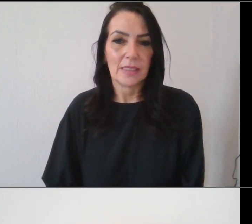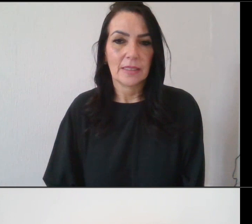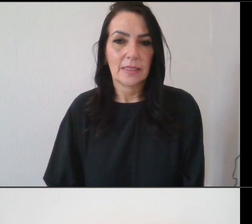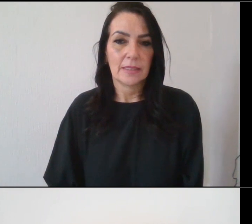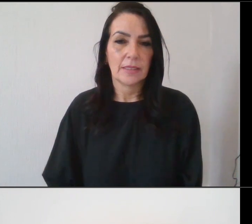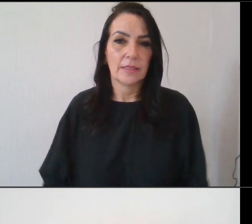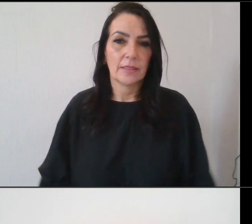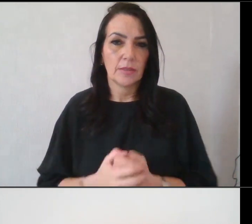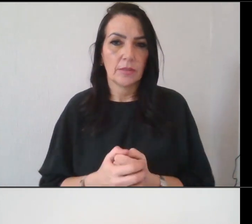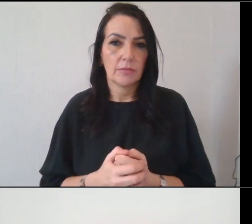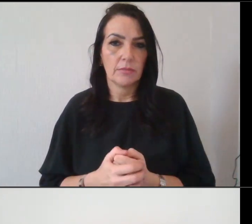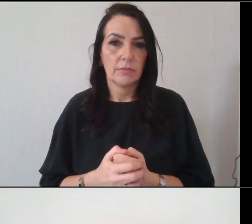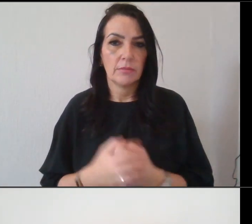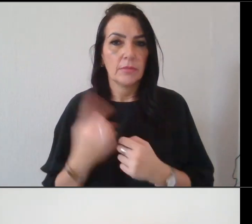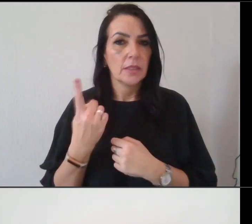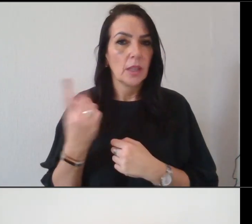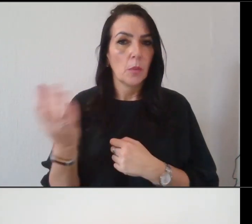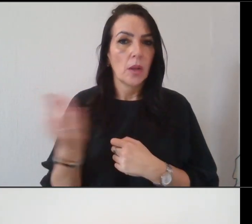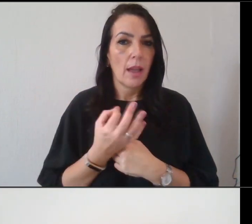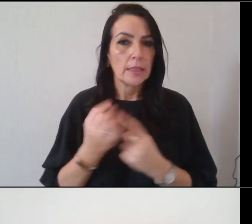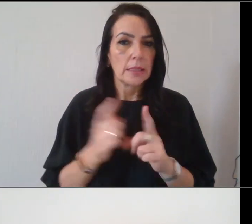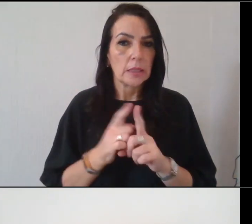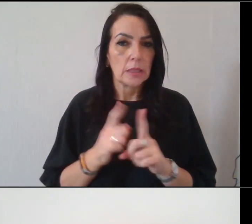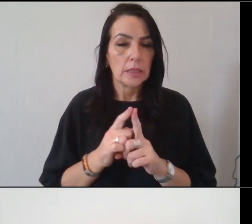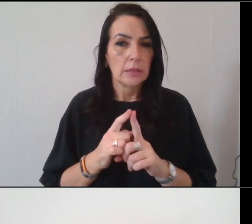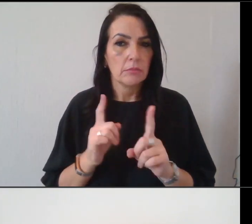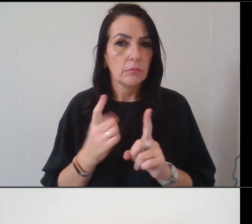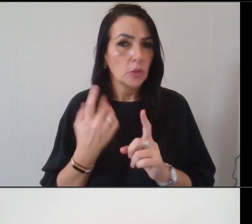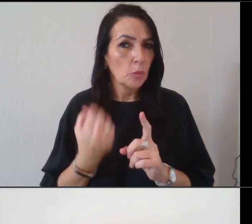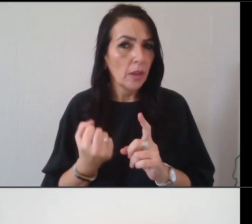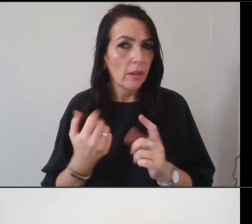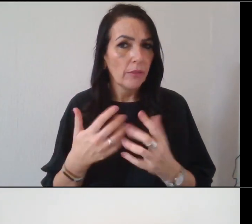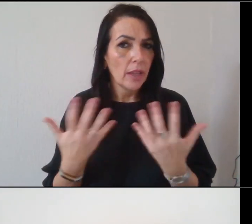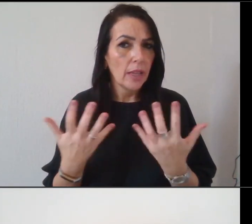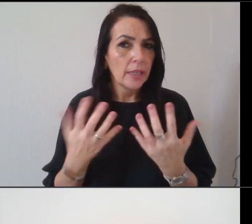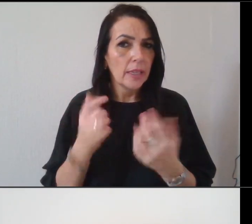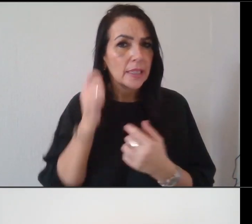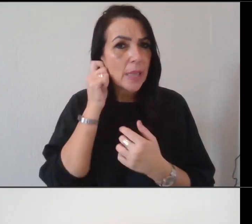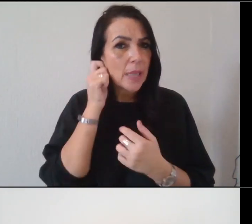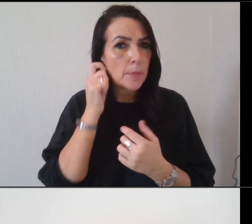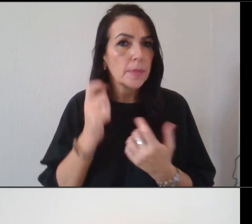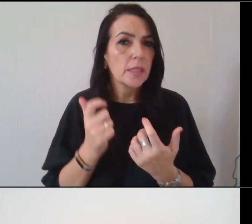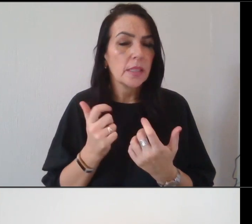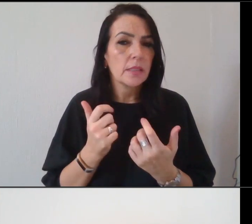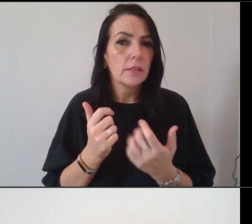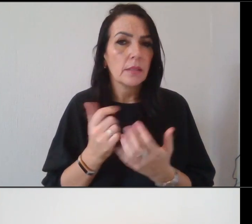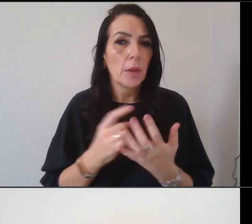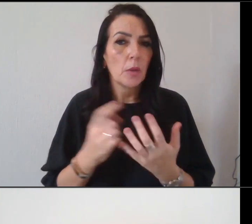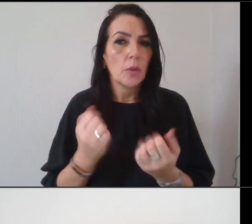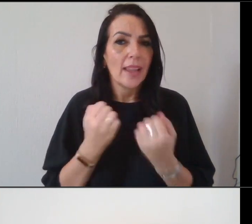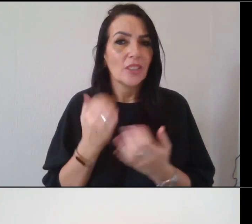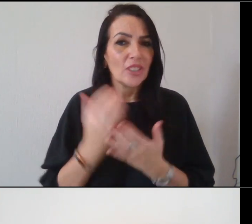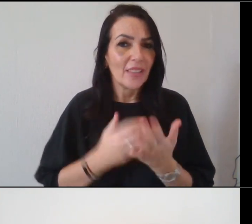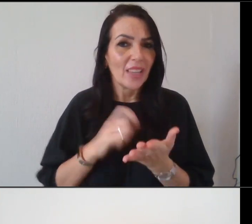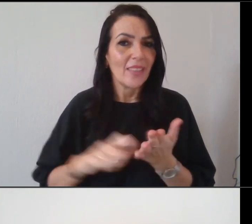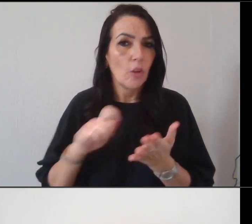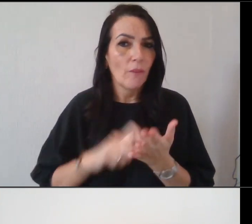Another person asks if we have any tips or fact sheets on energy saving in the